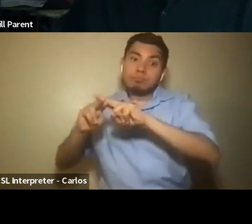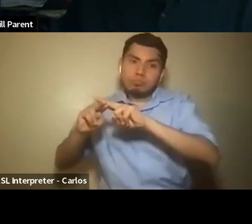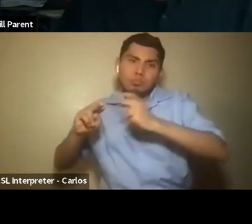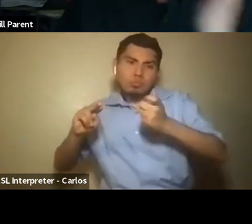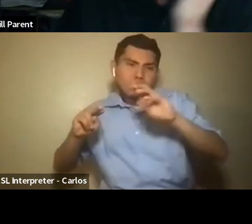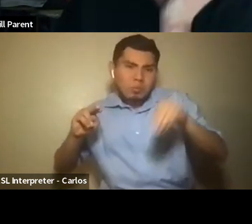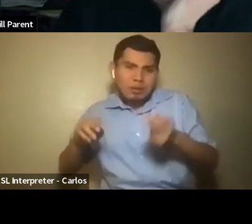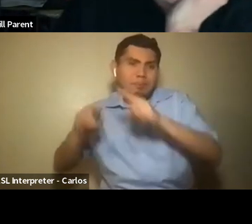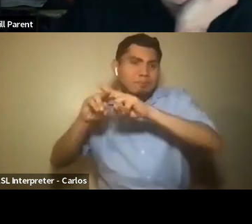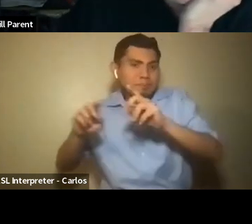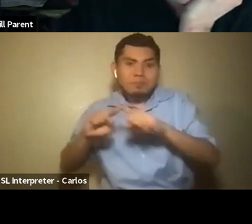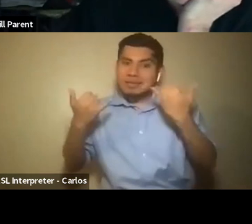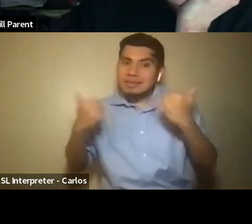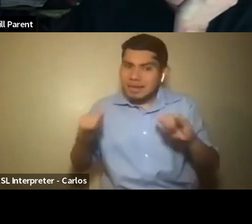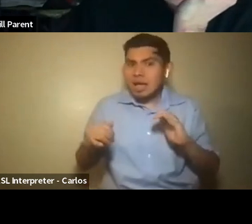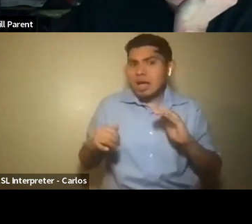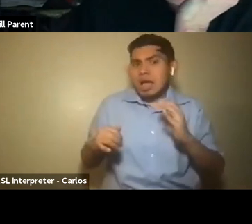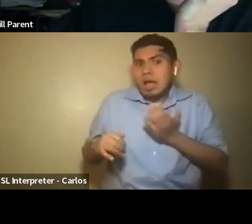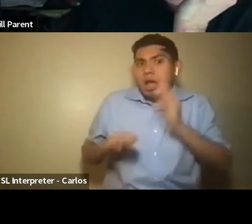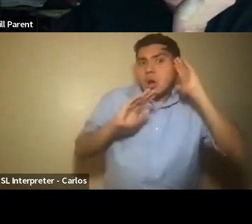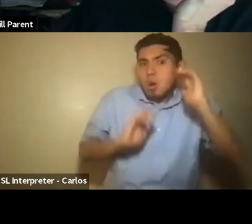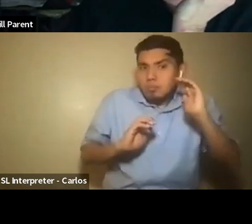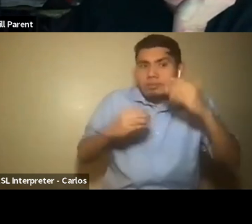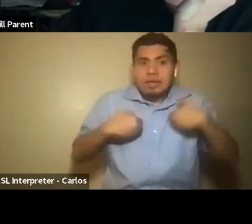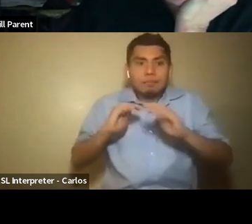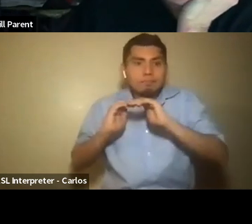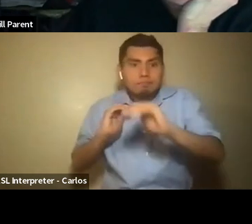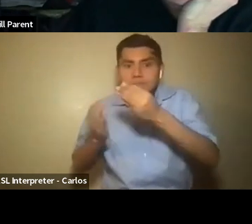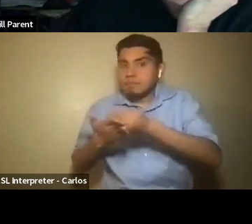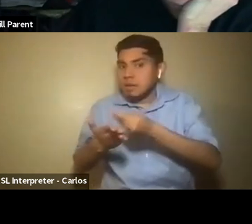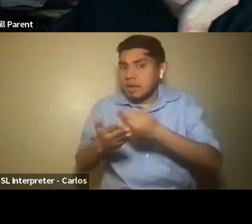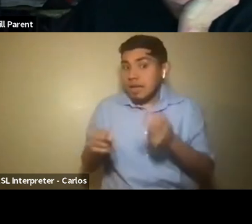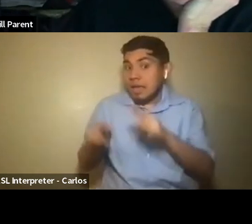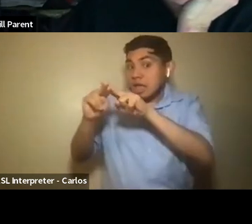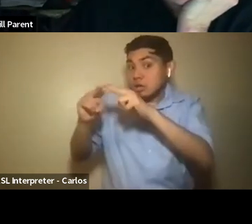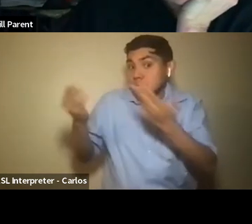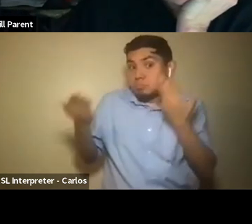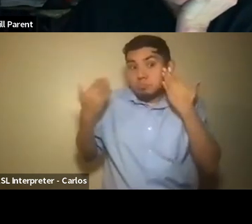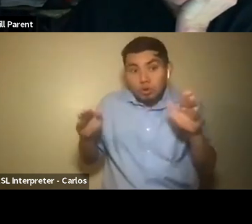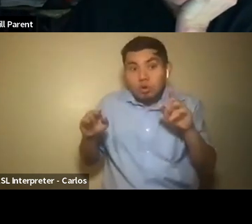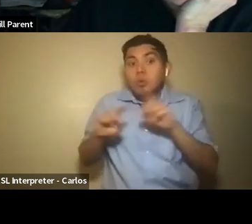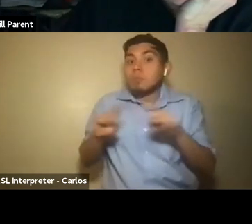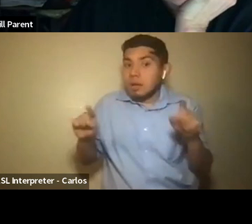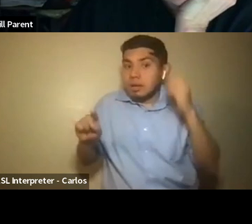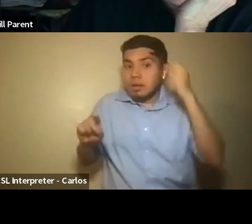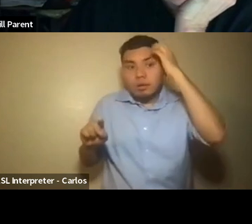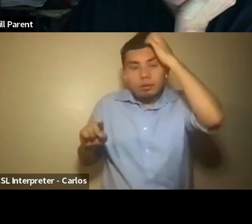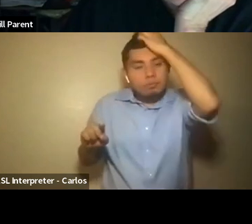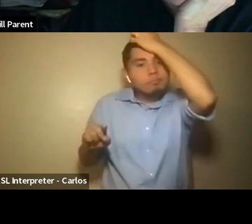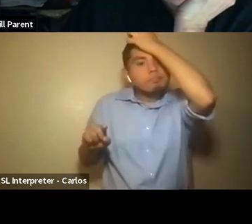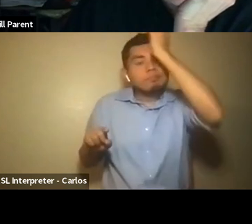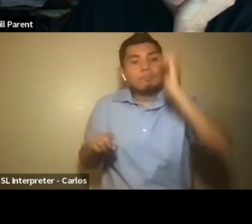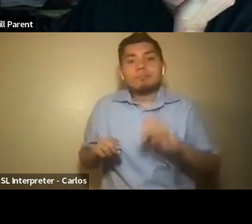now, our assumption is flat funding. Would it increase? We may be able to entertain increases to these current